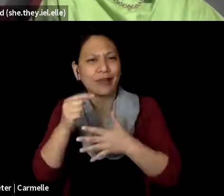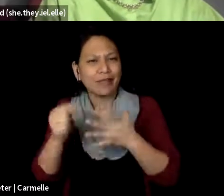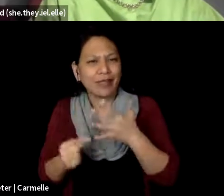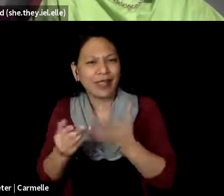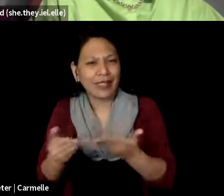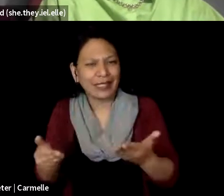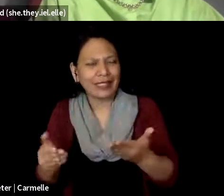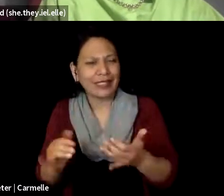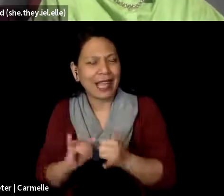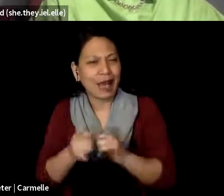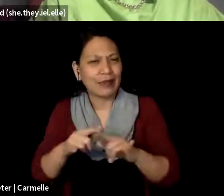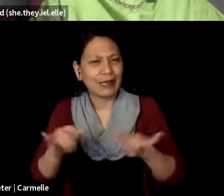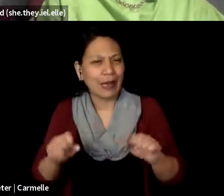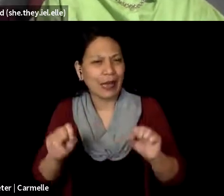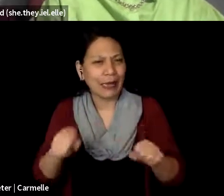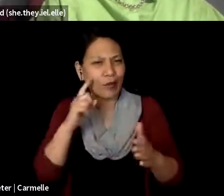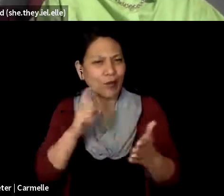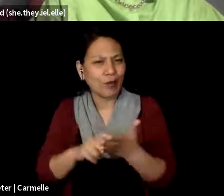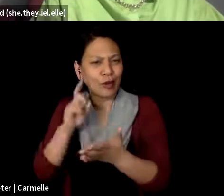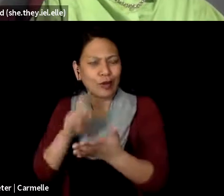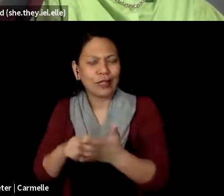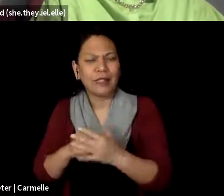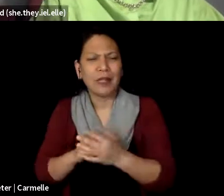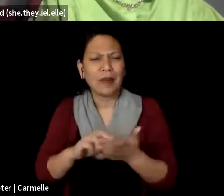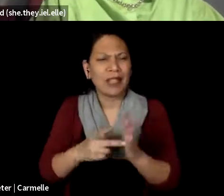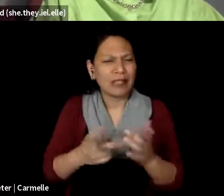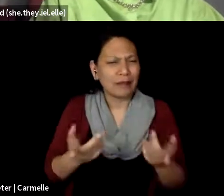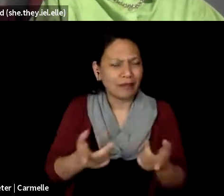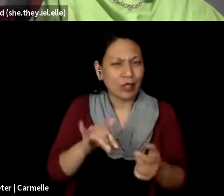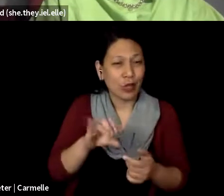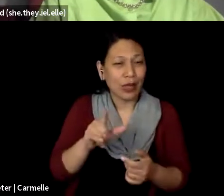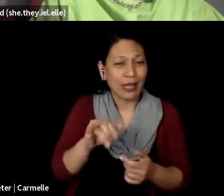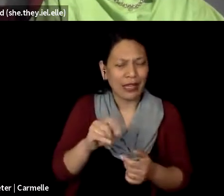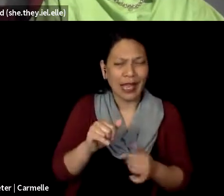Yolanda speaking. How are they accountable?